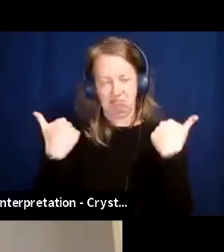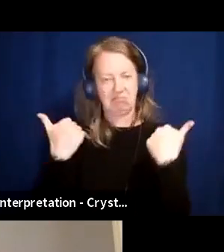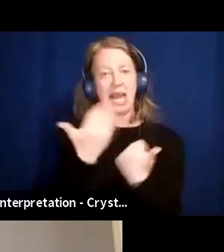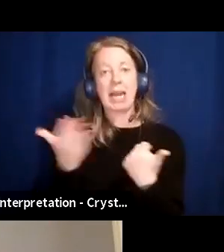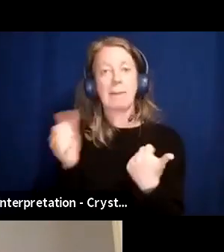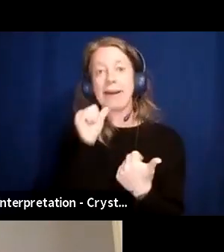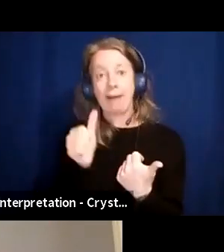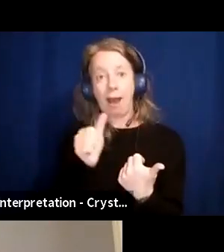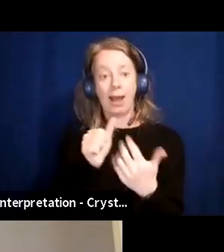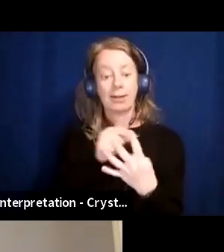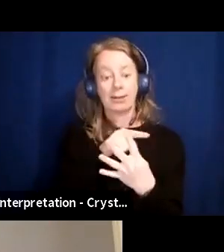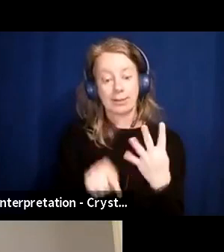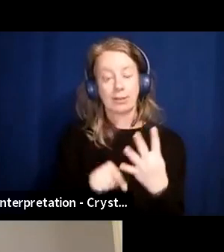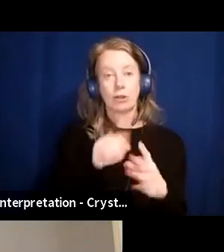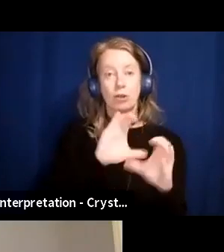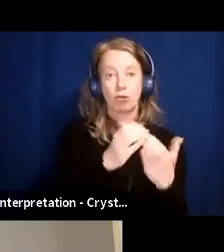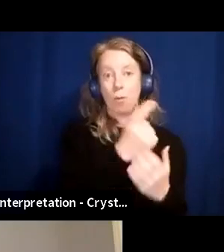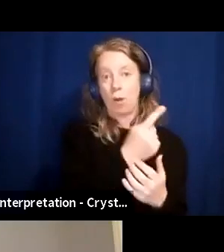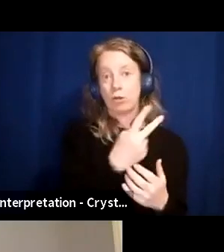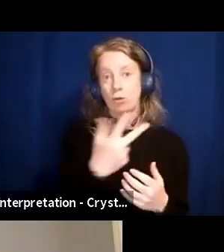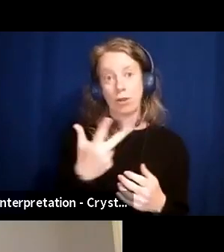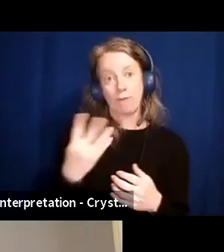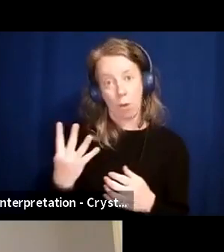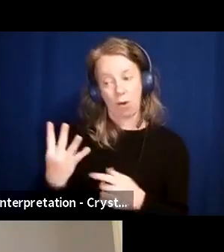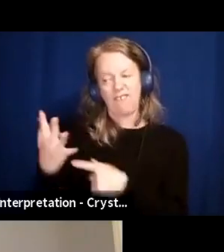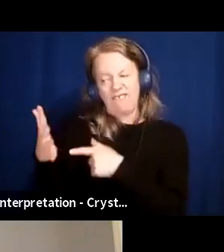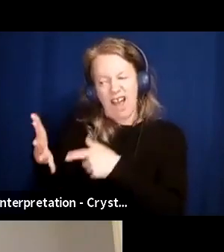fit into those other 4 groups.